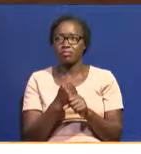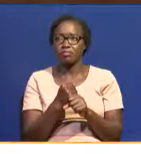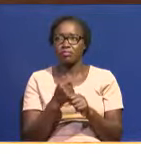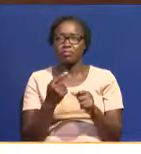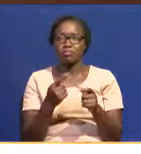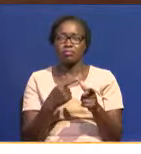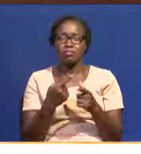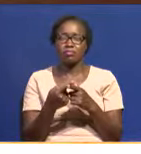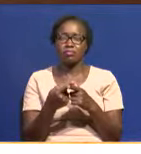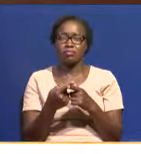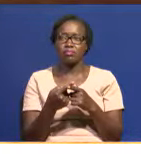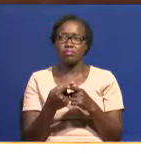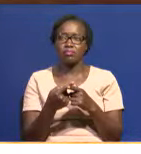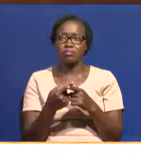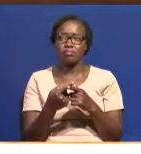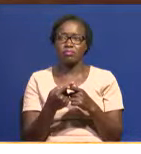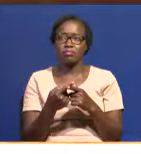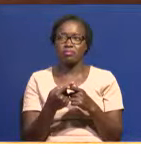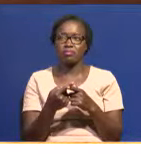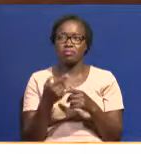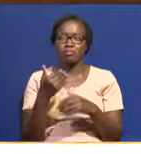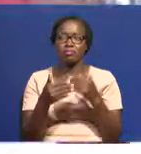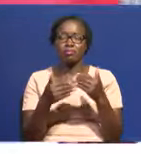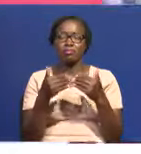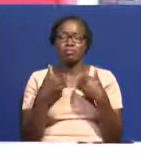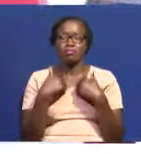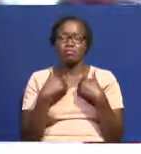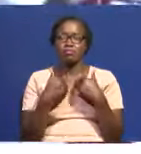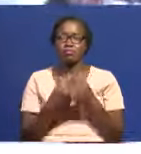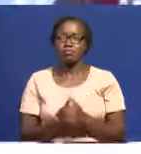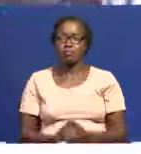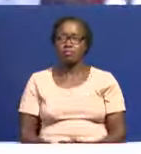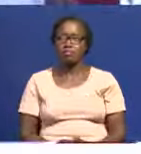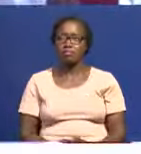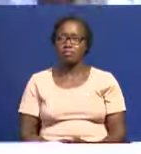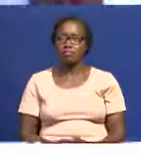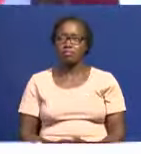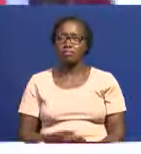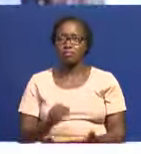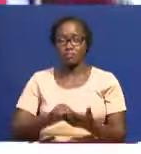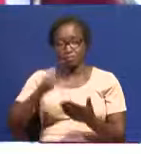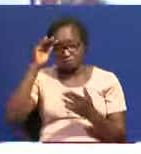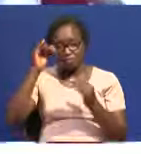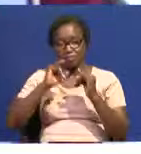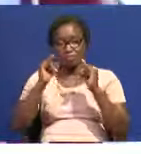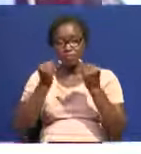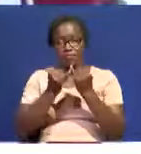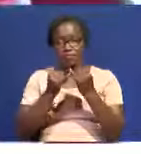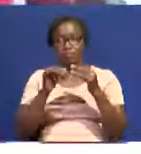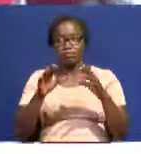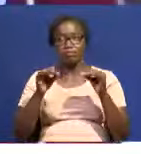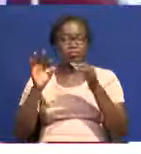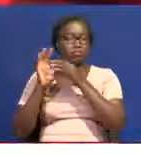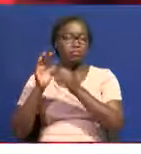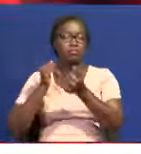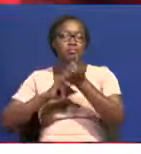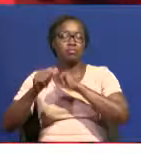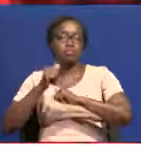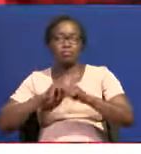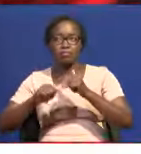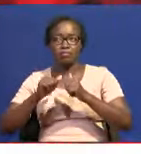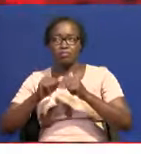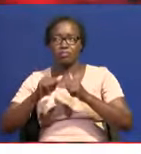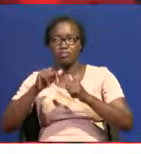basi tutakuwa na jengo ambalo limekamilika. And learning institutions have been urged to embrace cultural activities